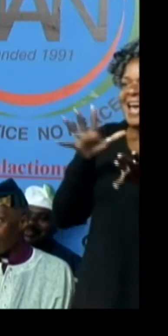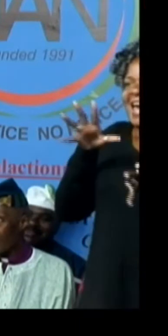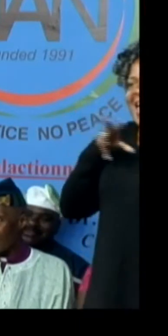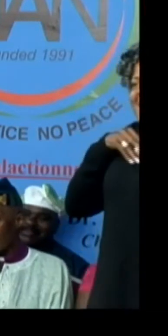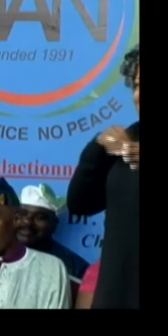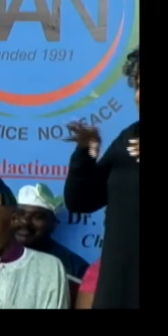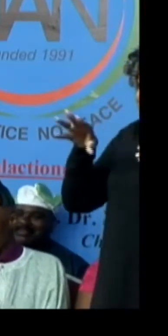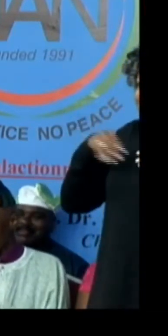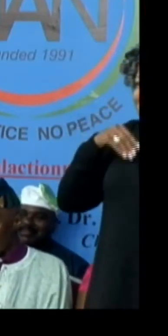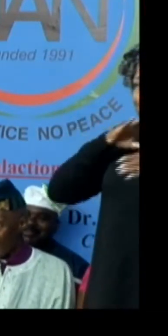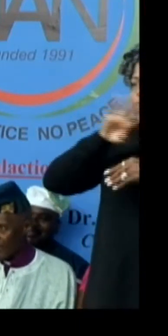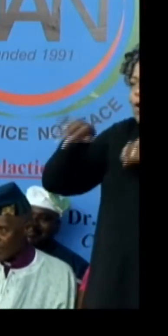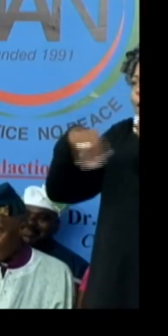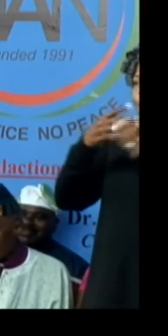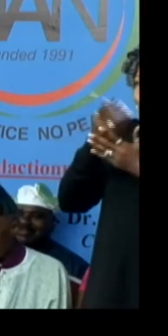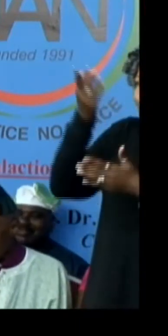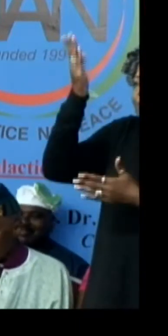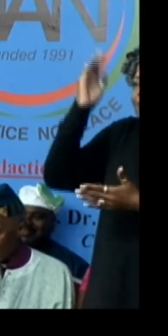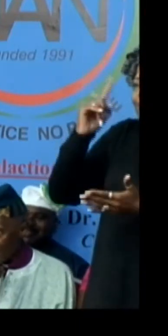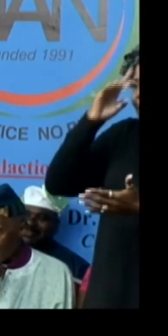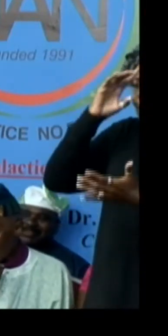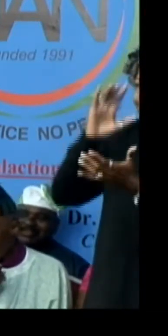armor of God.